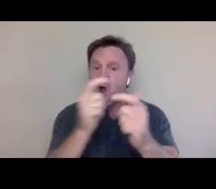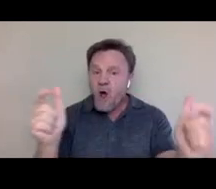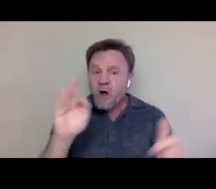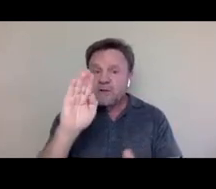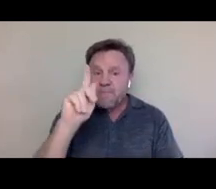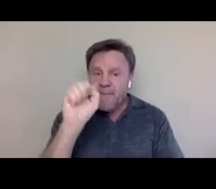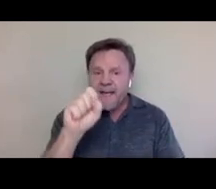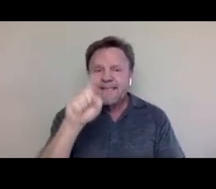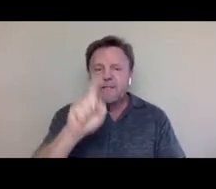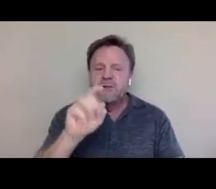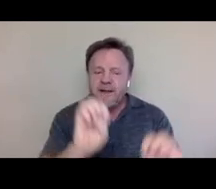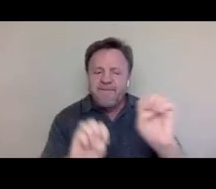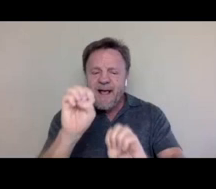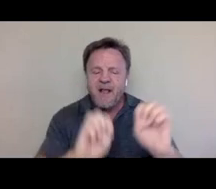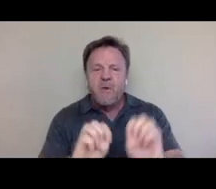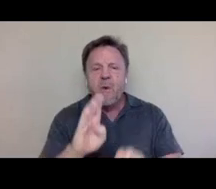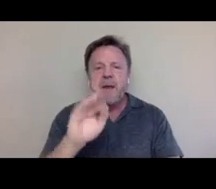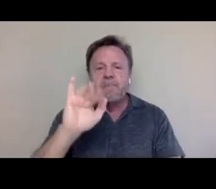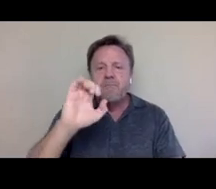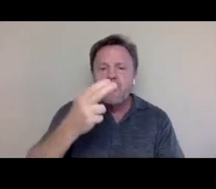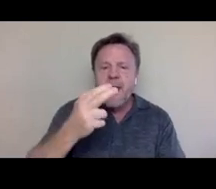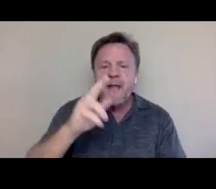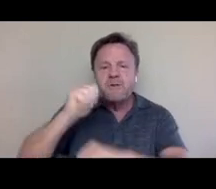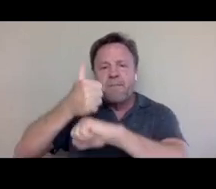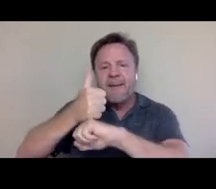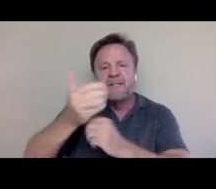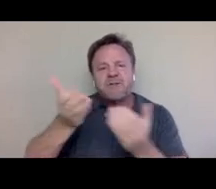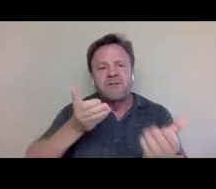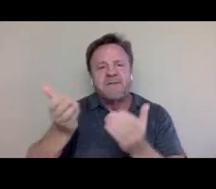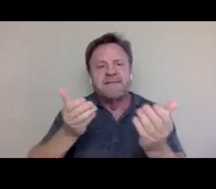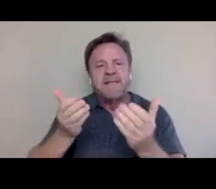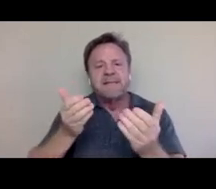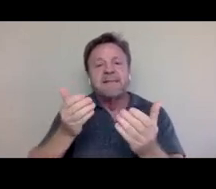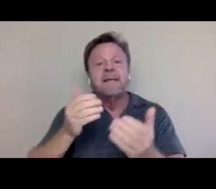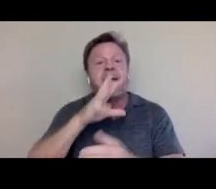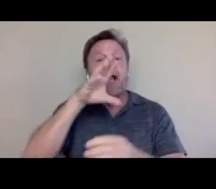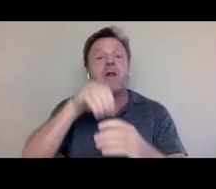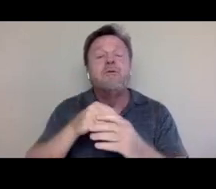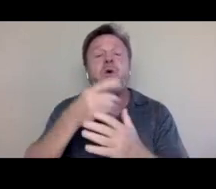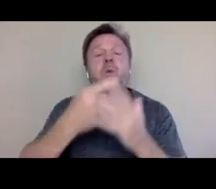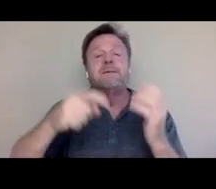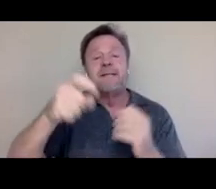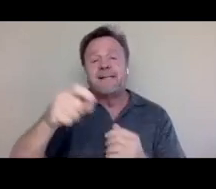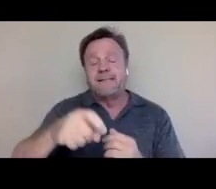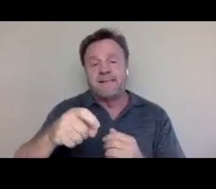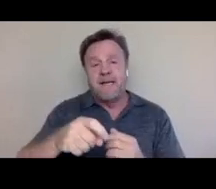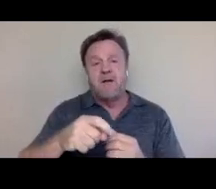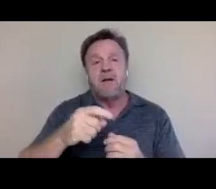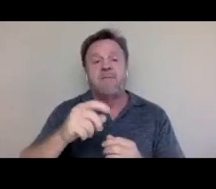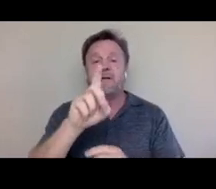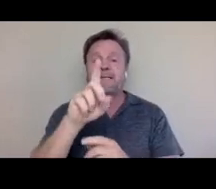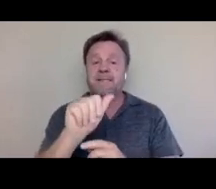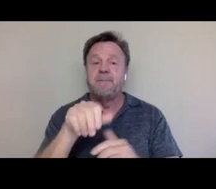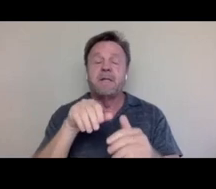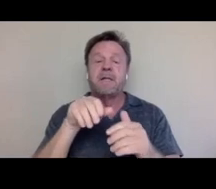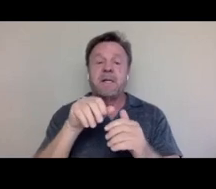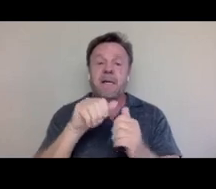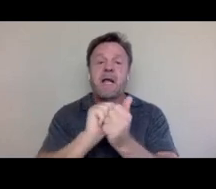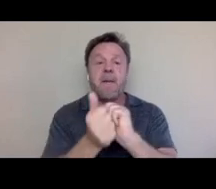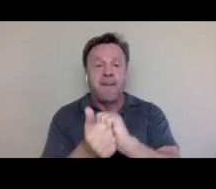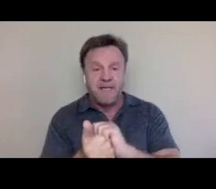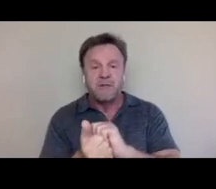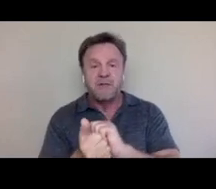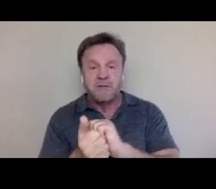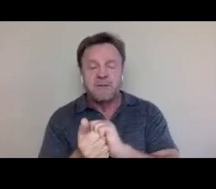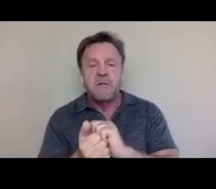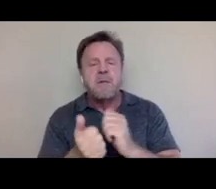should evaluate branch-based services, including what is necessary in terms of disability accommodations.